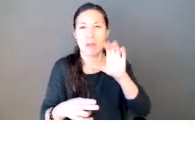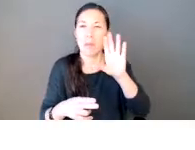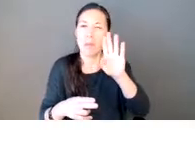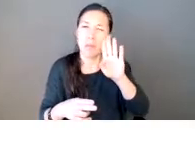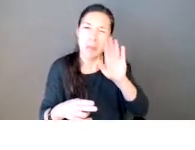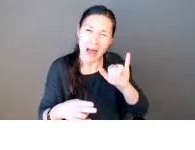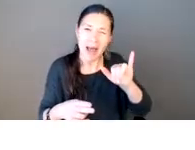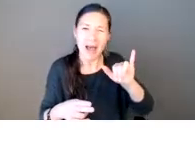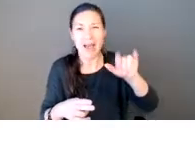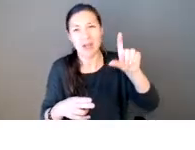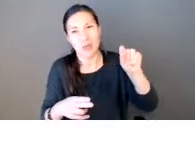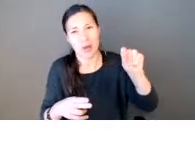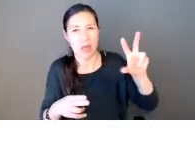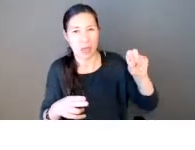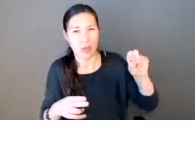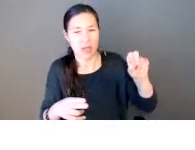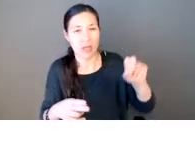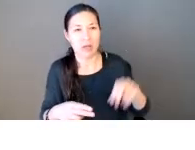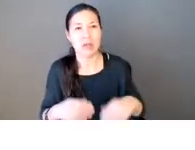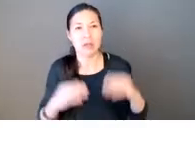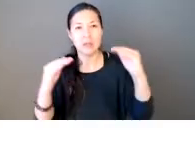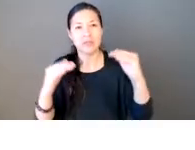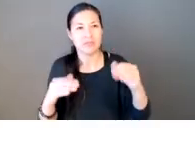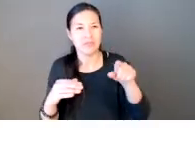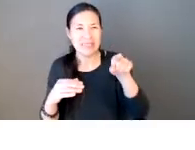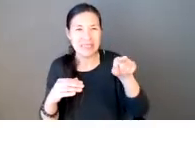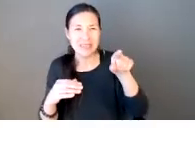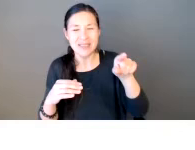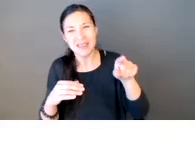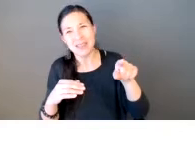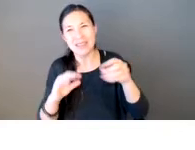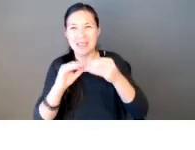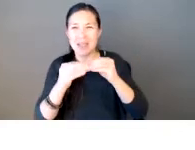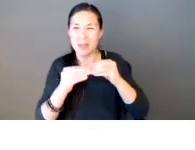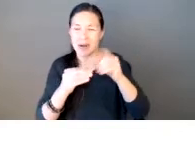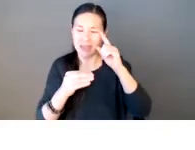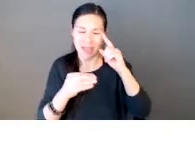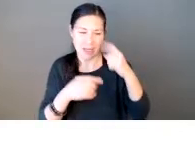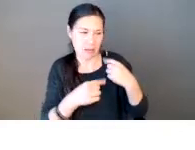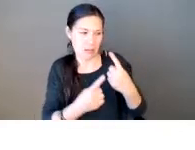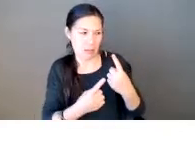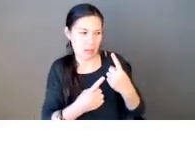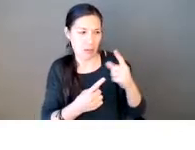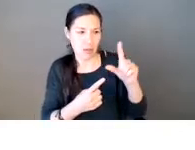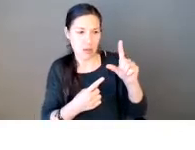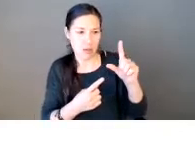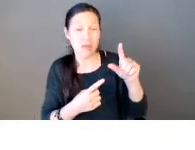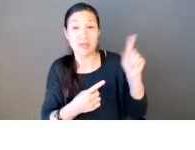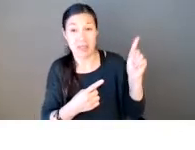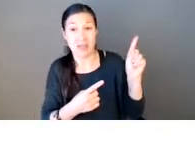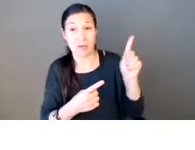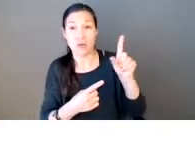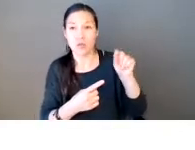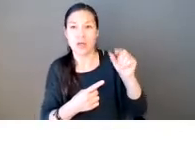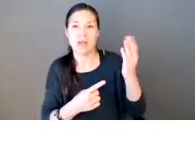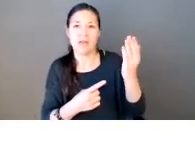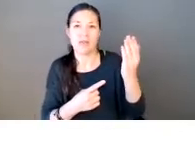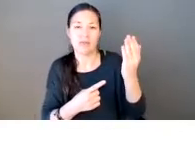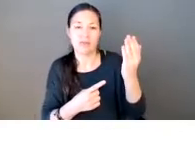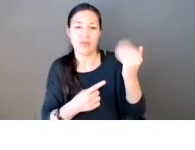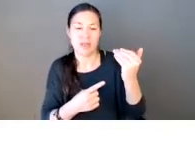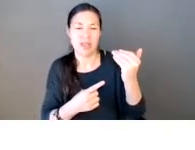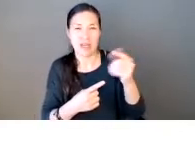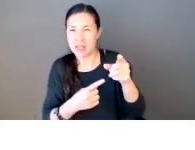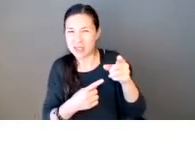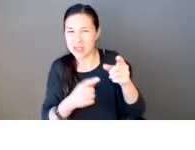And chart may have changed a little bit since we had it done back in 2015, but this just gives you a general idea of,